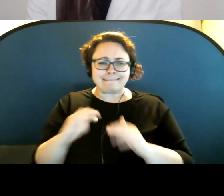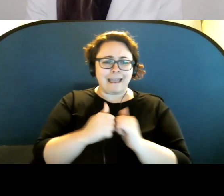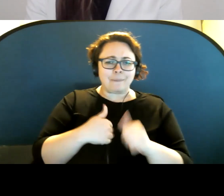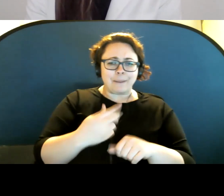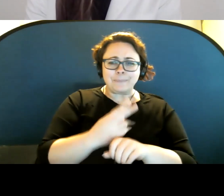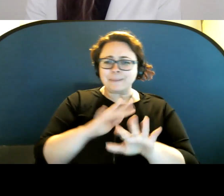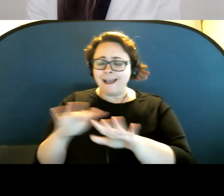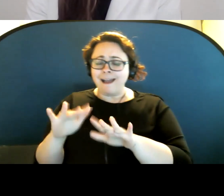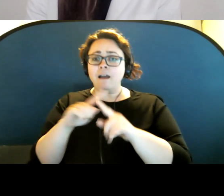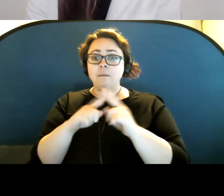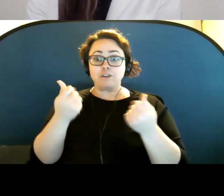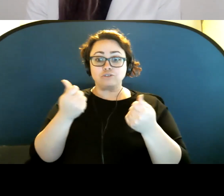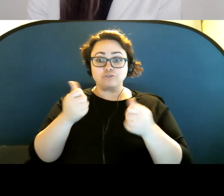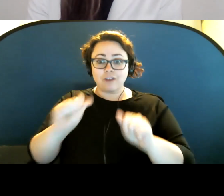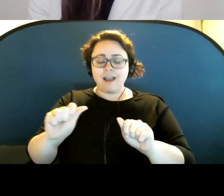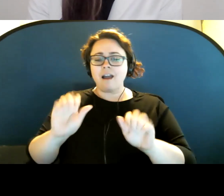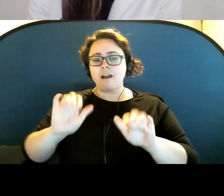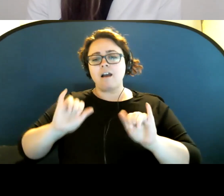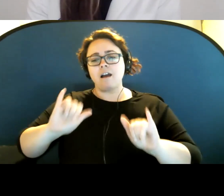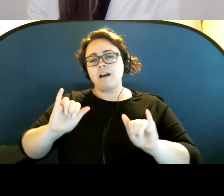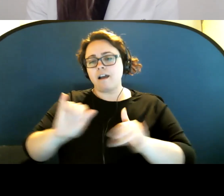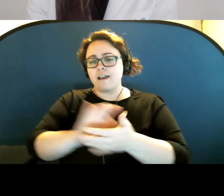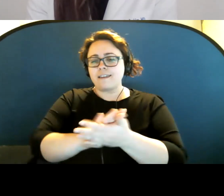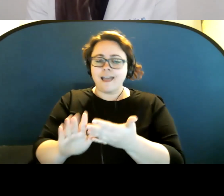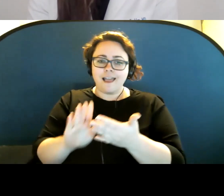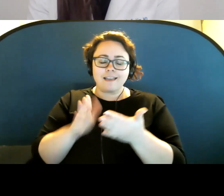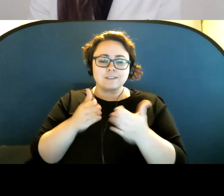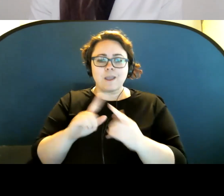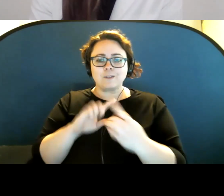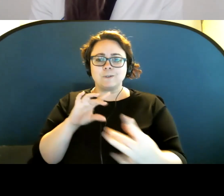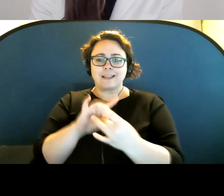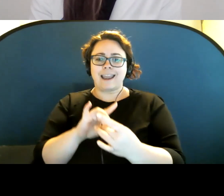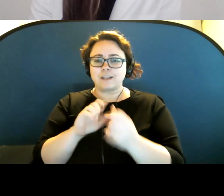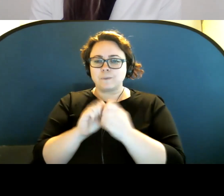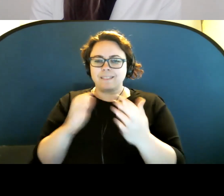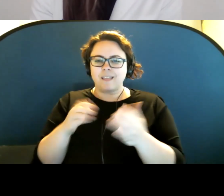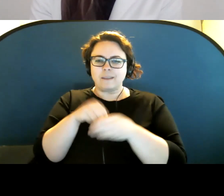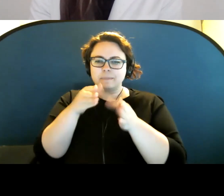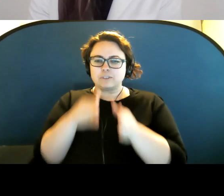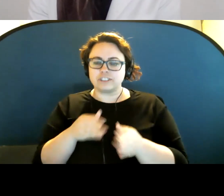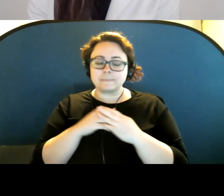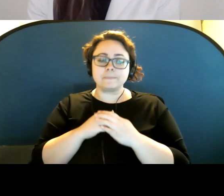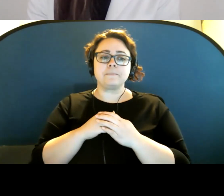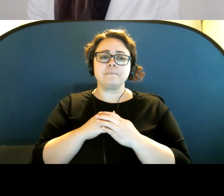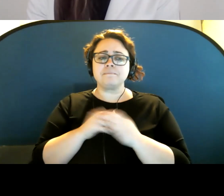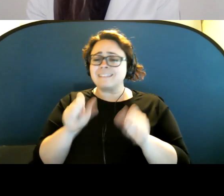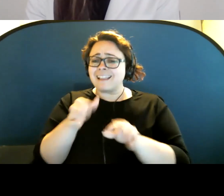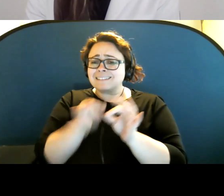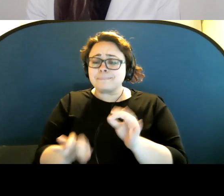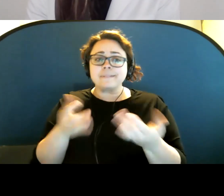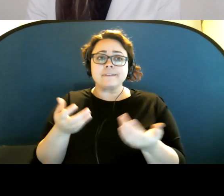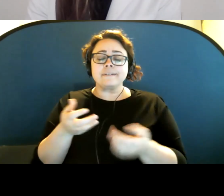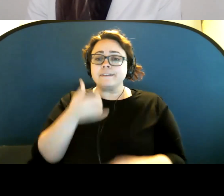gosh, it truly is a nice way to connect with people. Simple things such as phone calls or texting